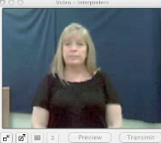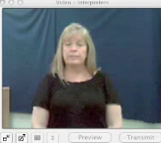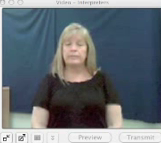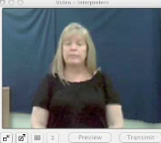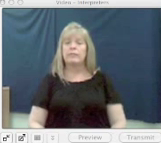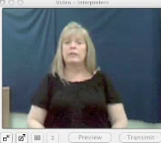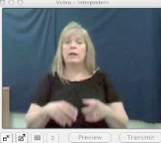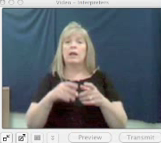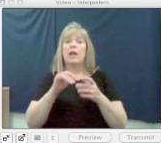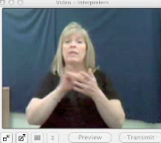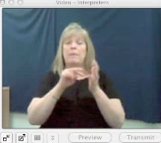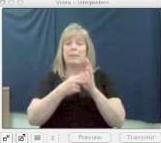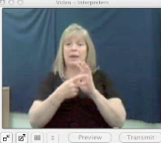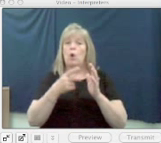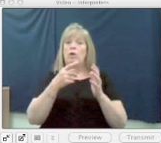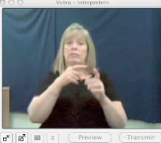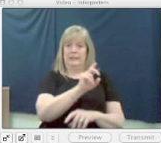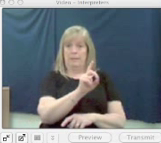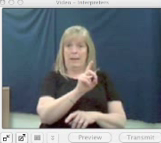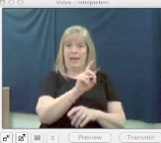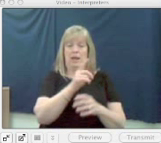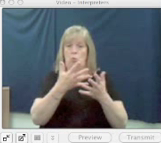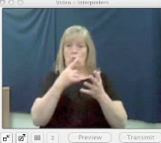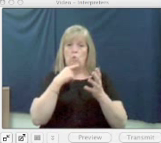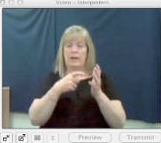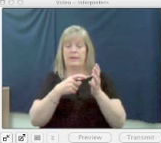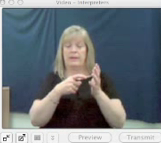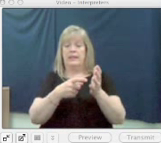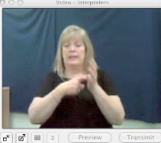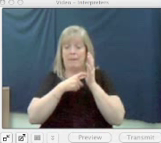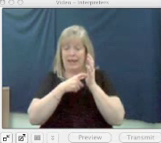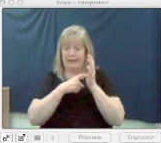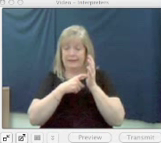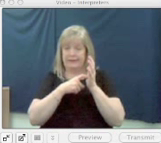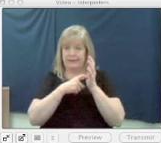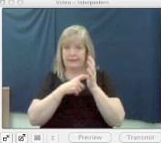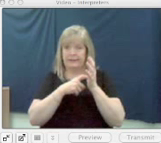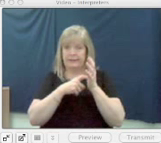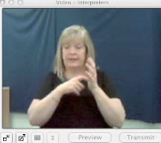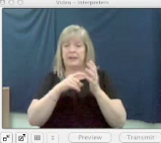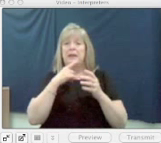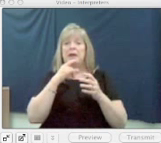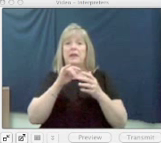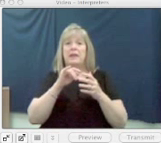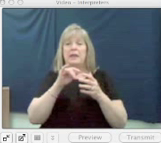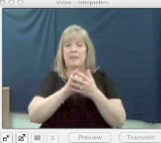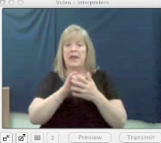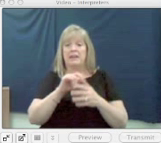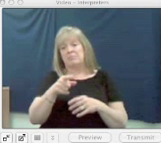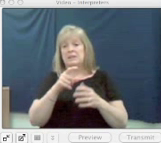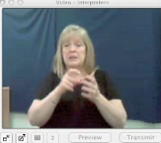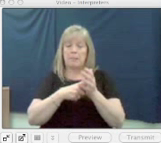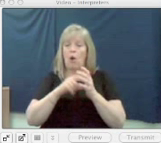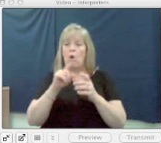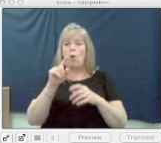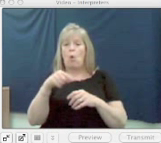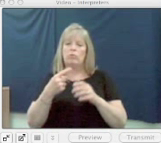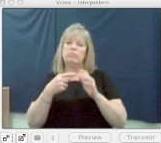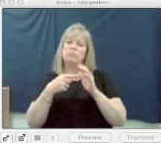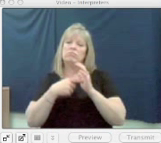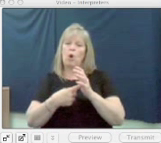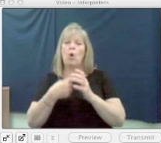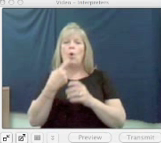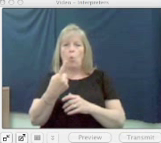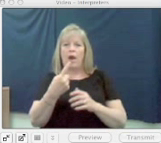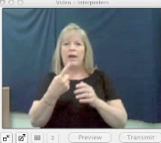It stands for what are the demands, and of course in that case the D is only seeming to convey one demand, but I actually want you to consider that's